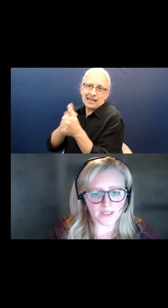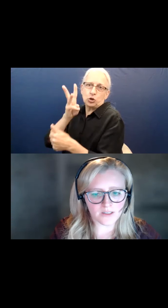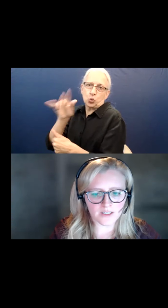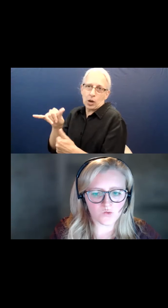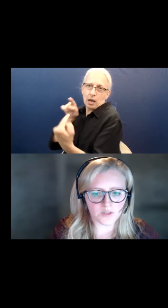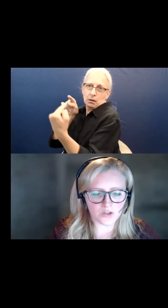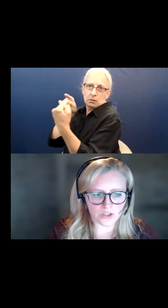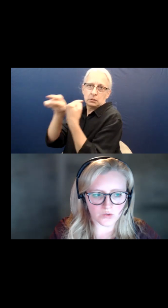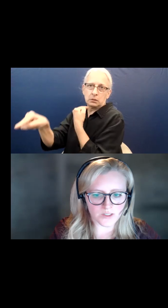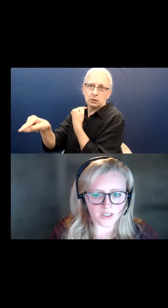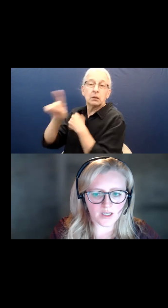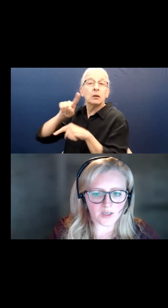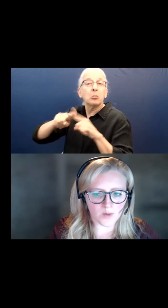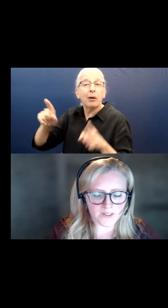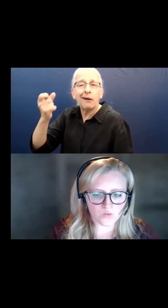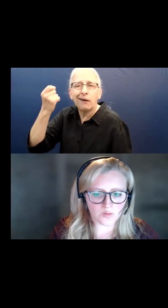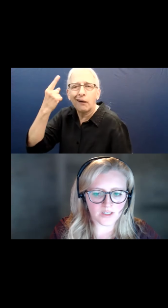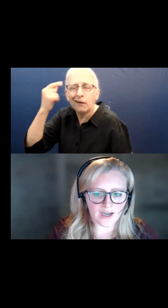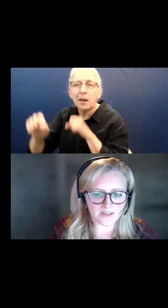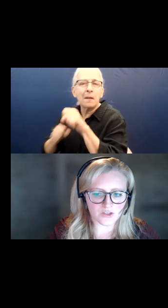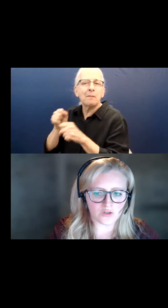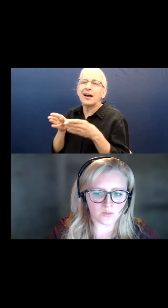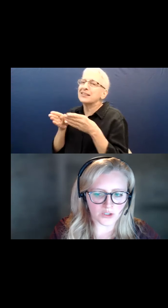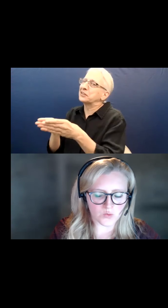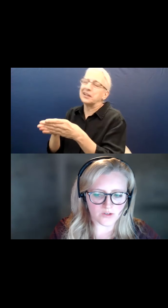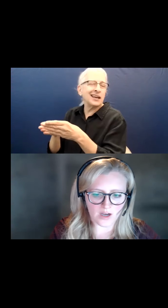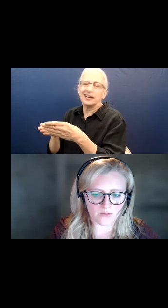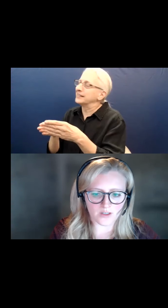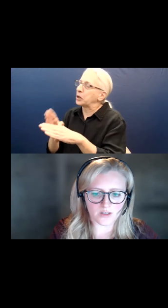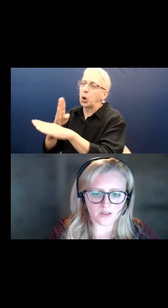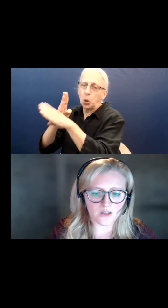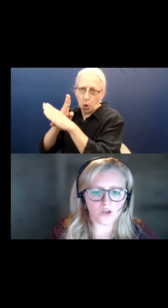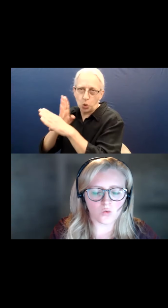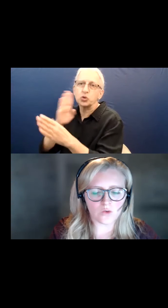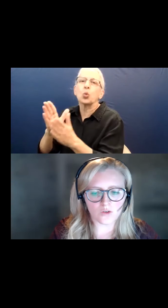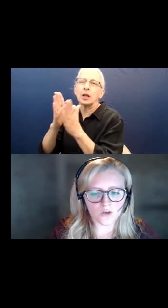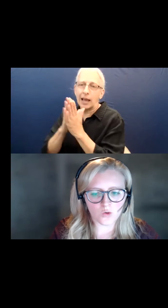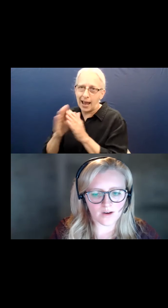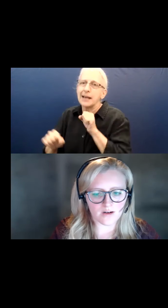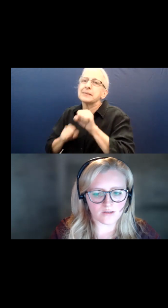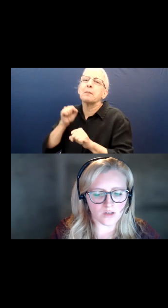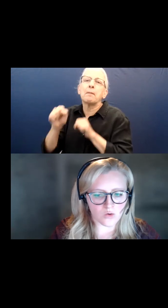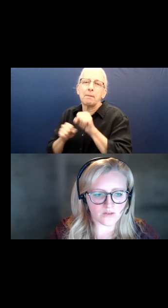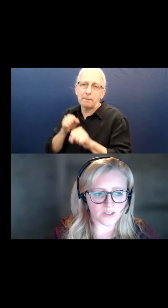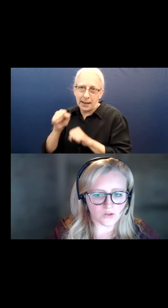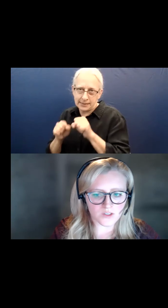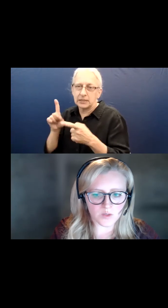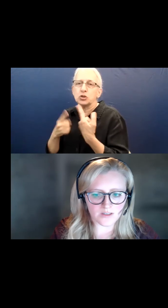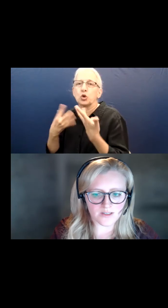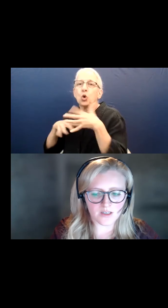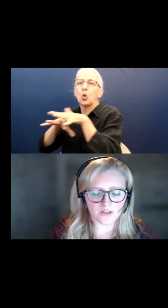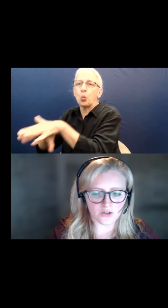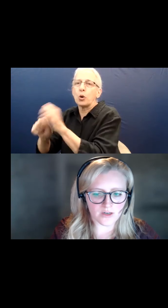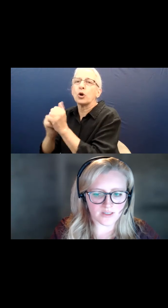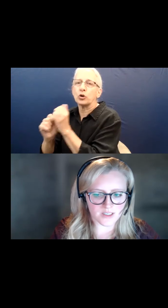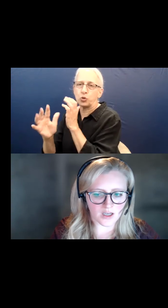However, bike lanes will be closed and bikes will be asked to merge with traffic. We will require lower vehicle